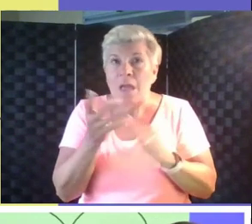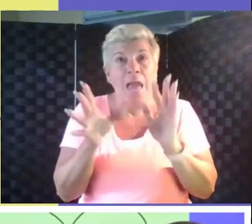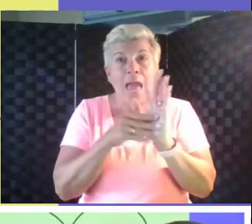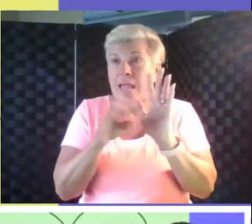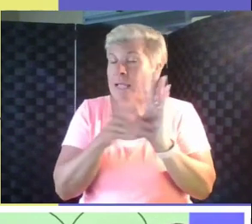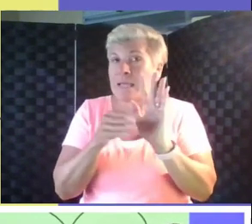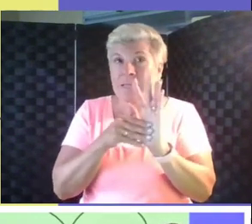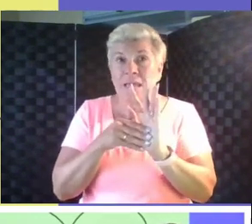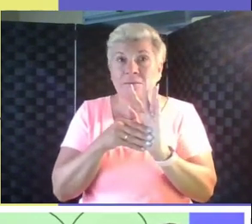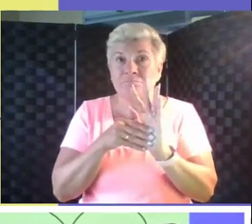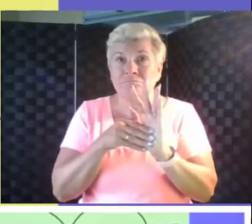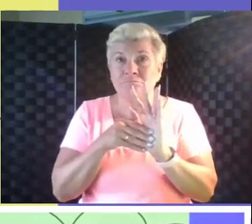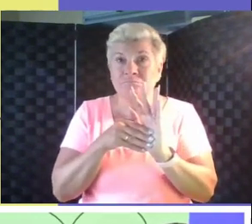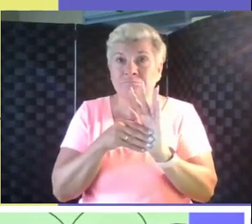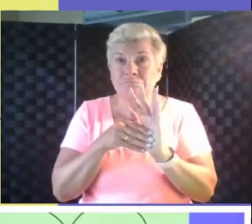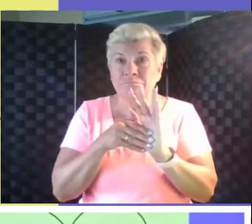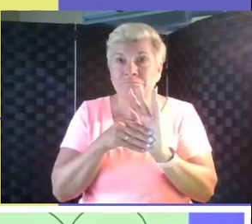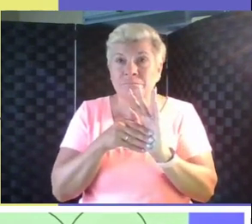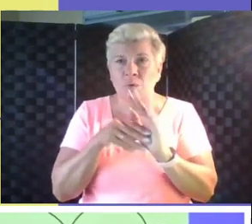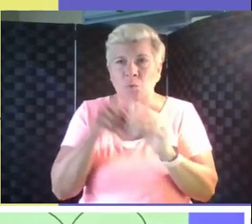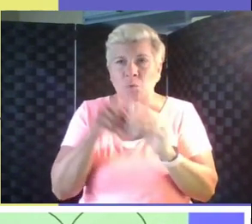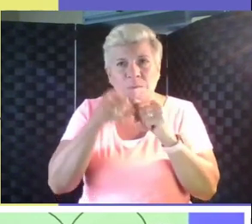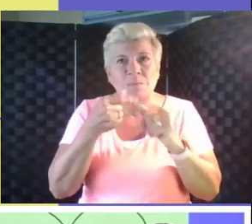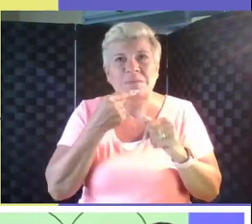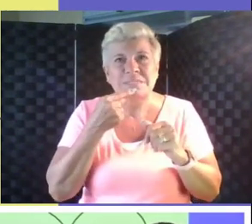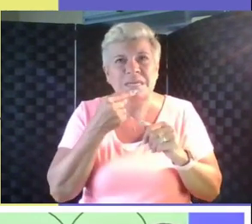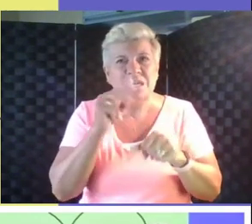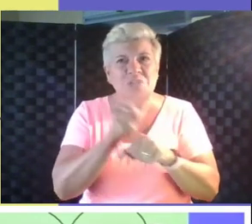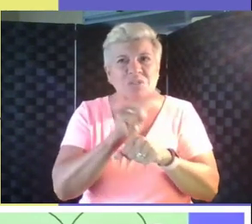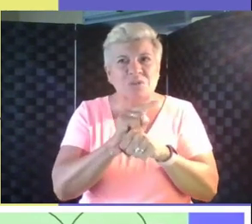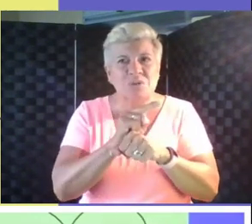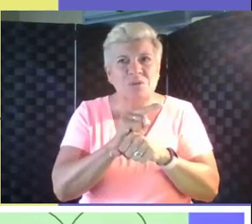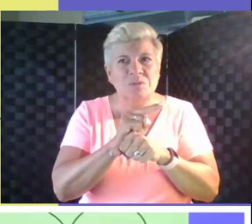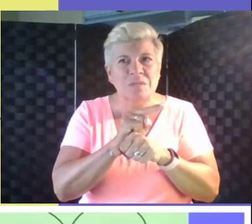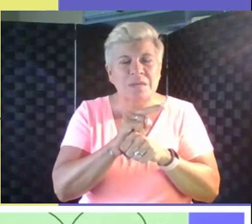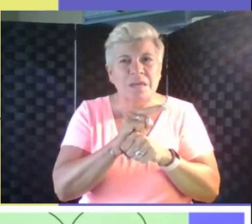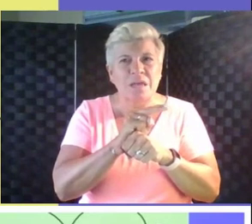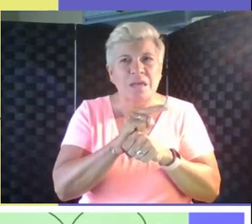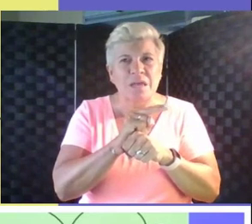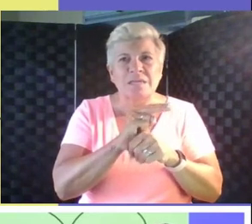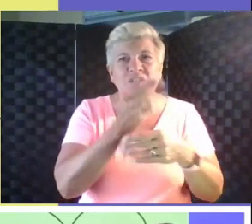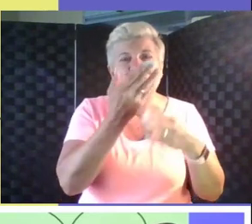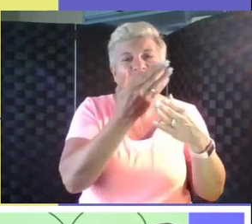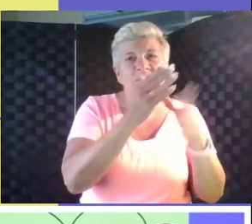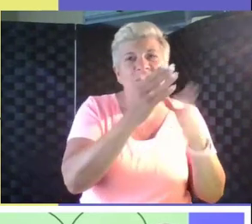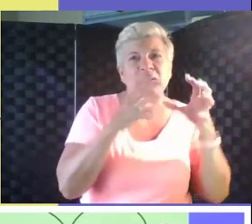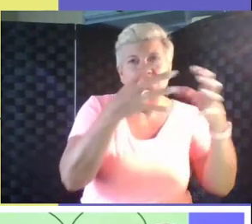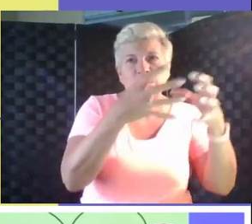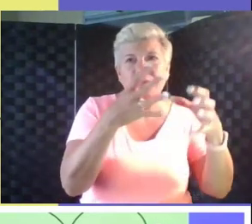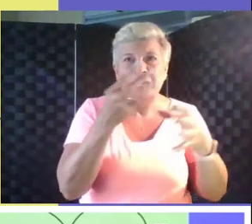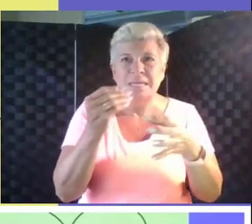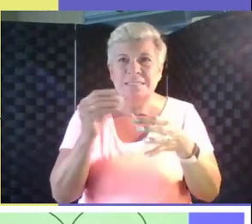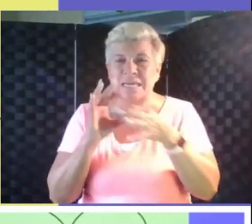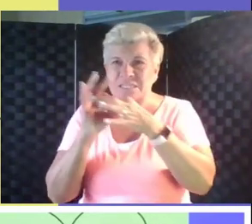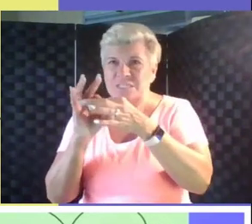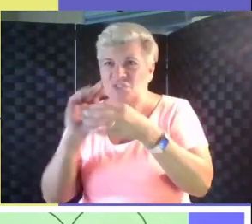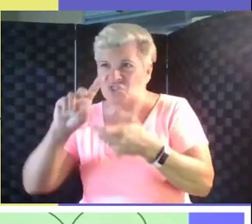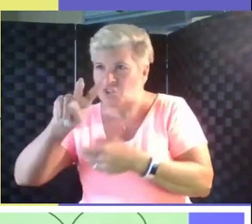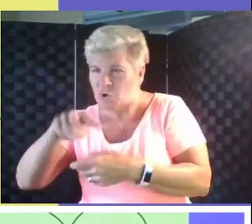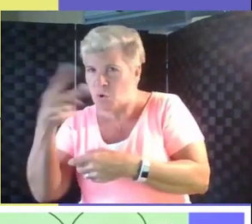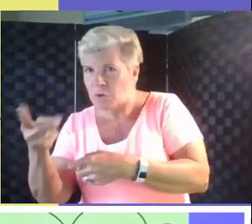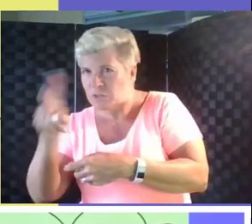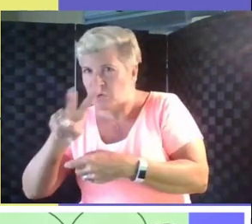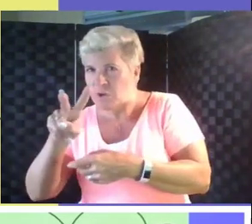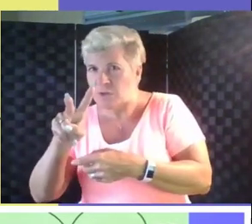I just need to add those numbers. And remember what we said about using the commutative and associative property a few days ago to change the order